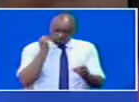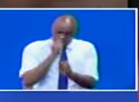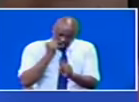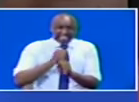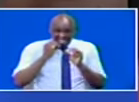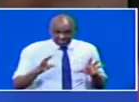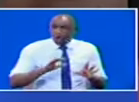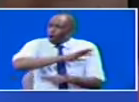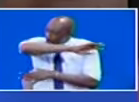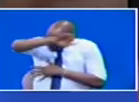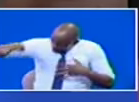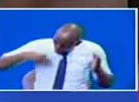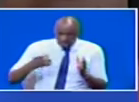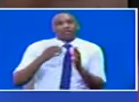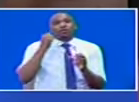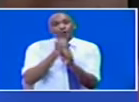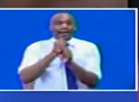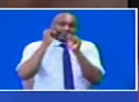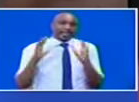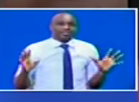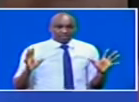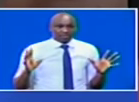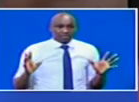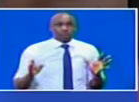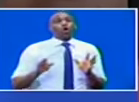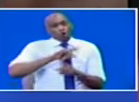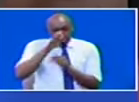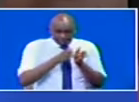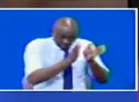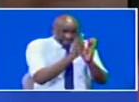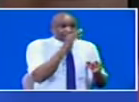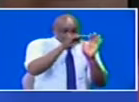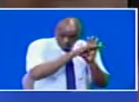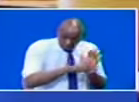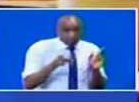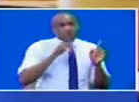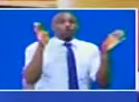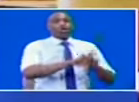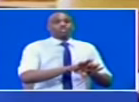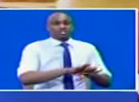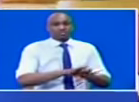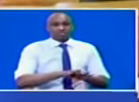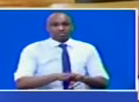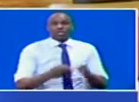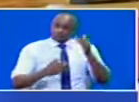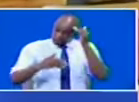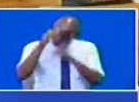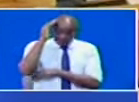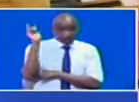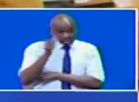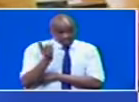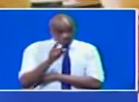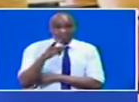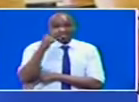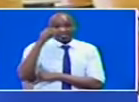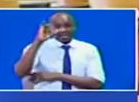it's across the board. So the parallel programs are also shut down. The University of Nairobi's Taifa